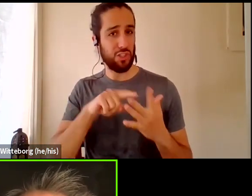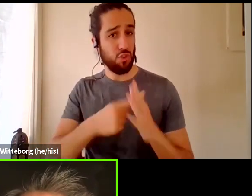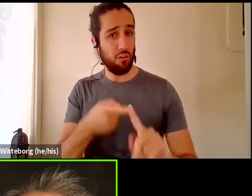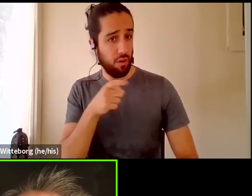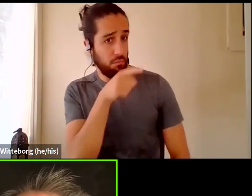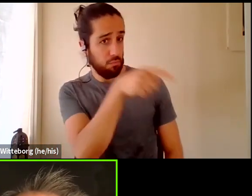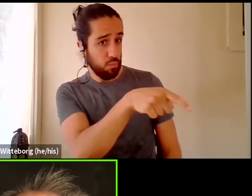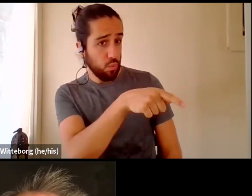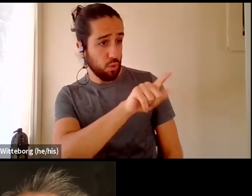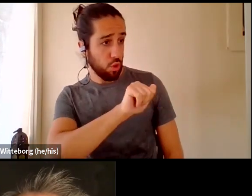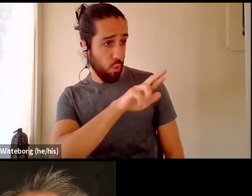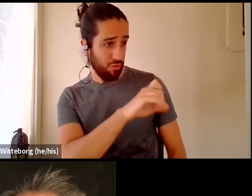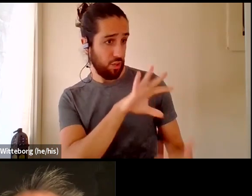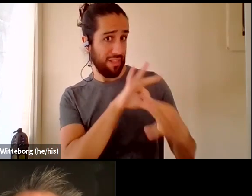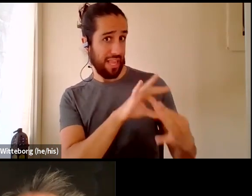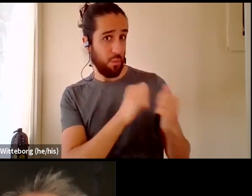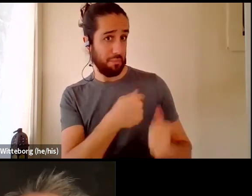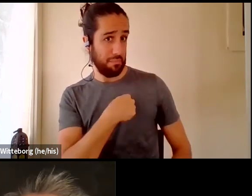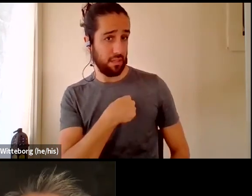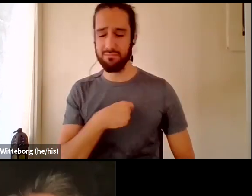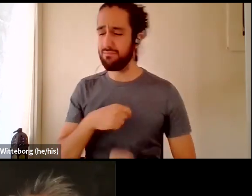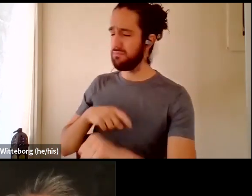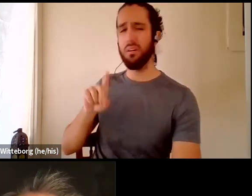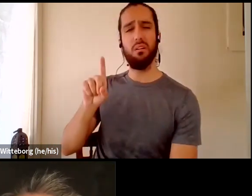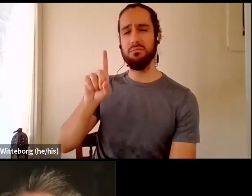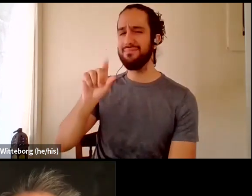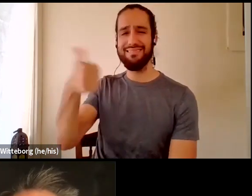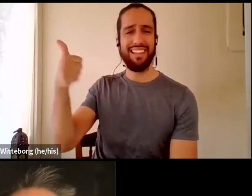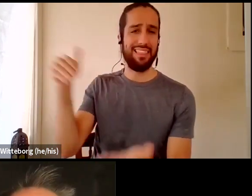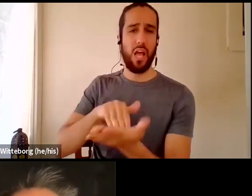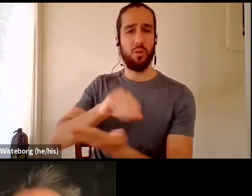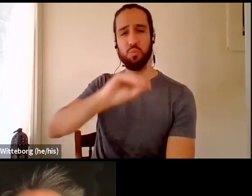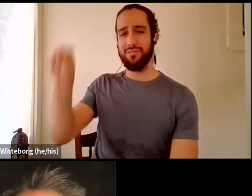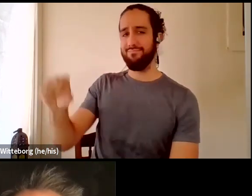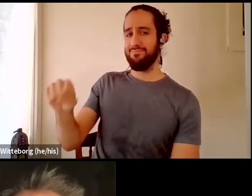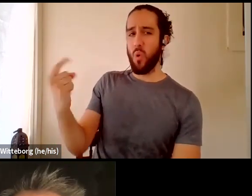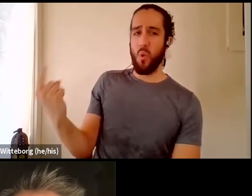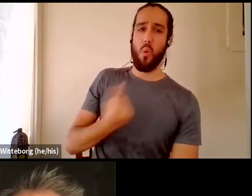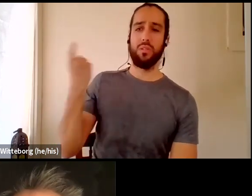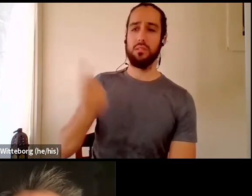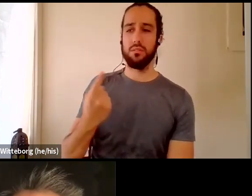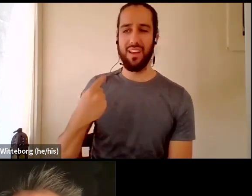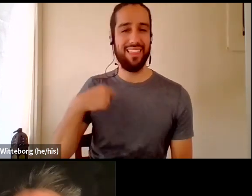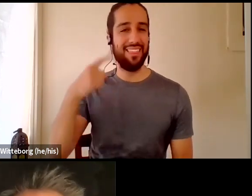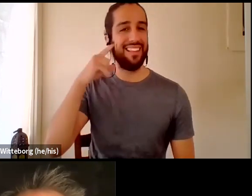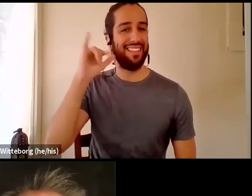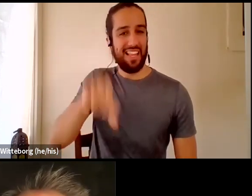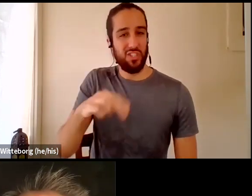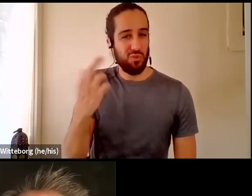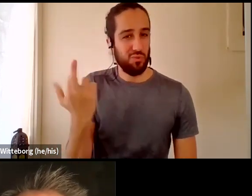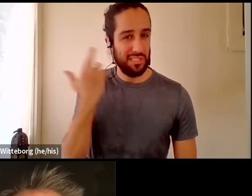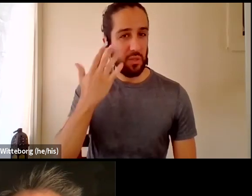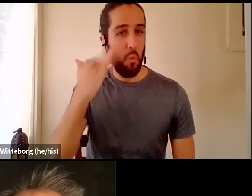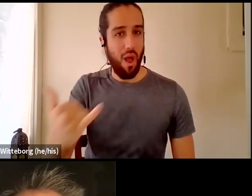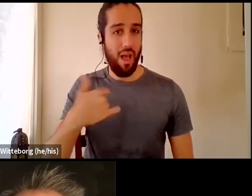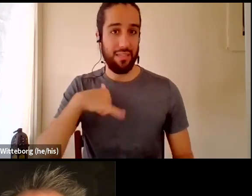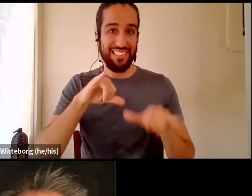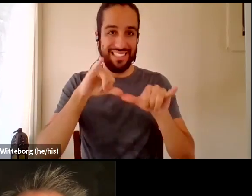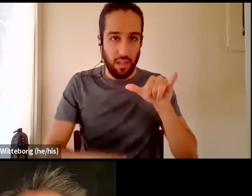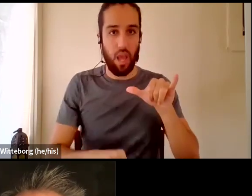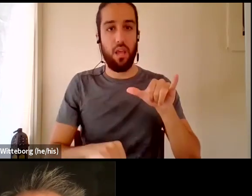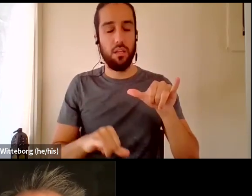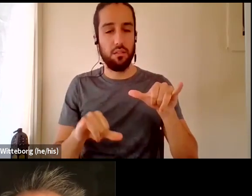any way? 10,000% always. I think it's the reason why, I know it's the reason why I stay doing this